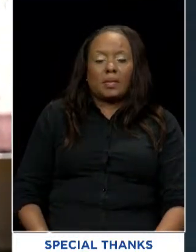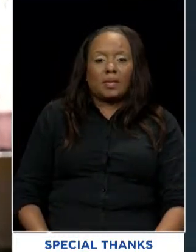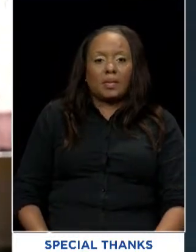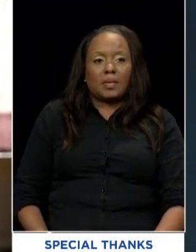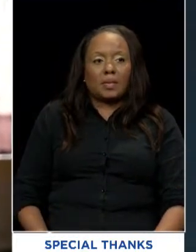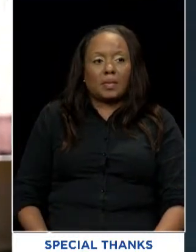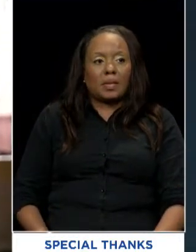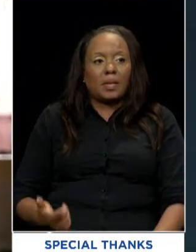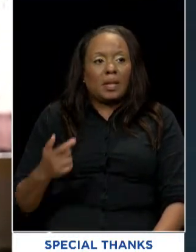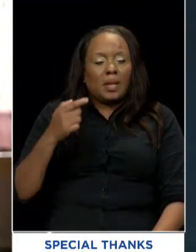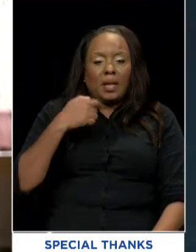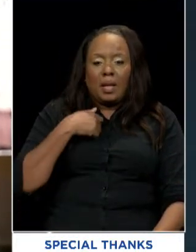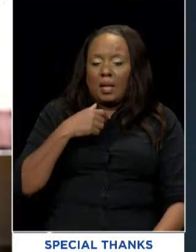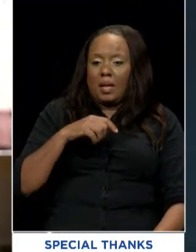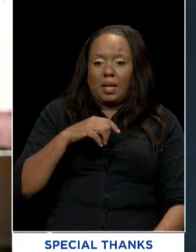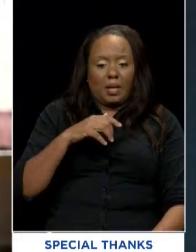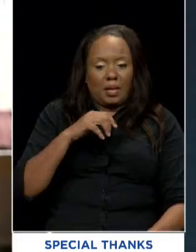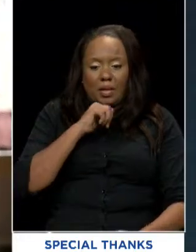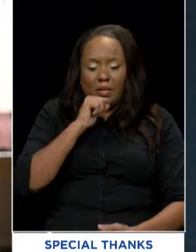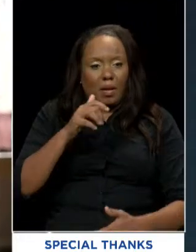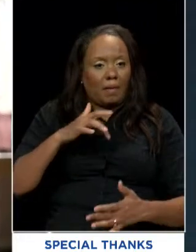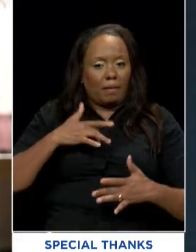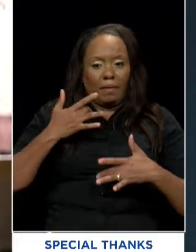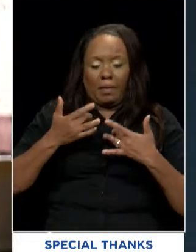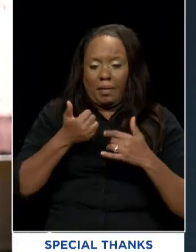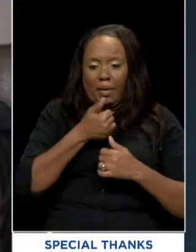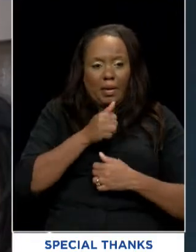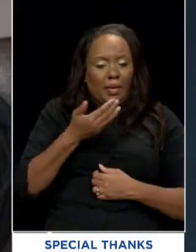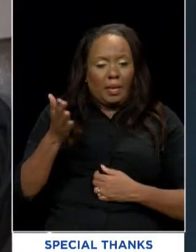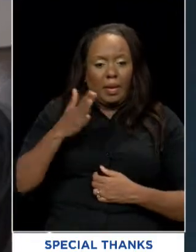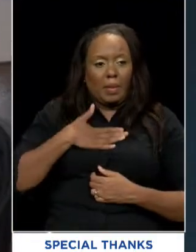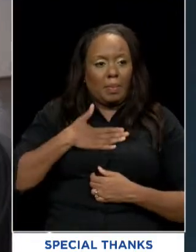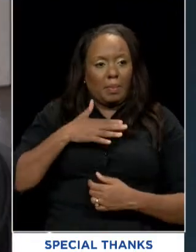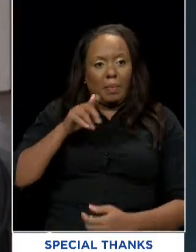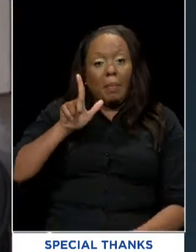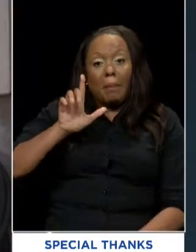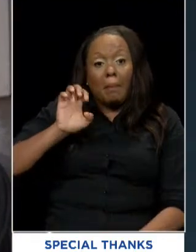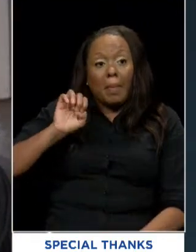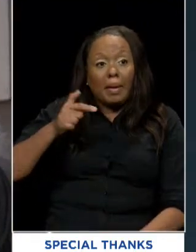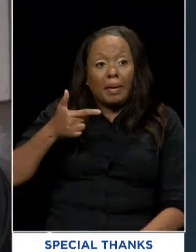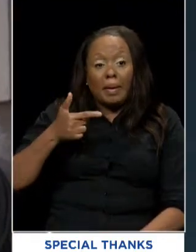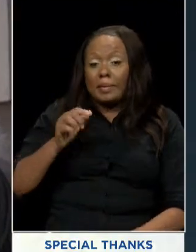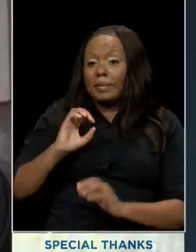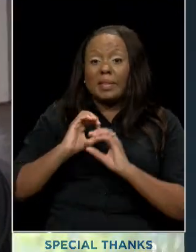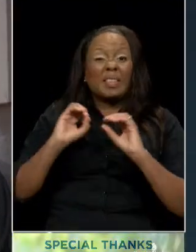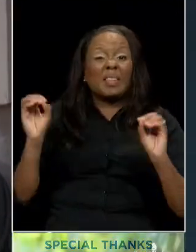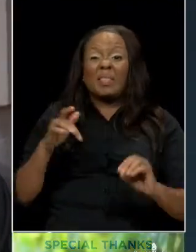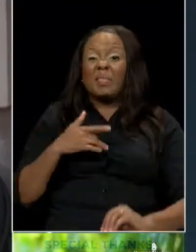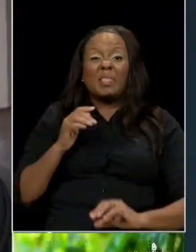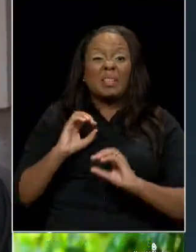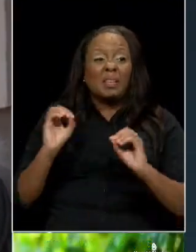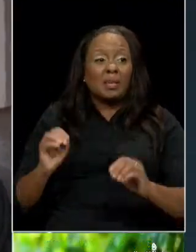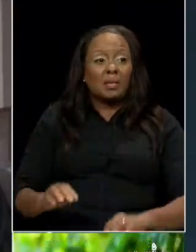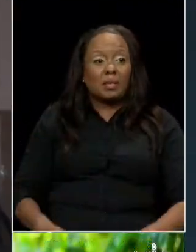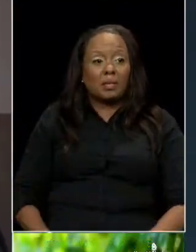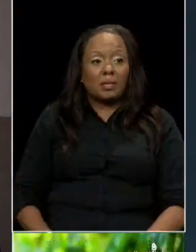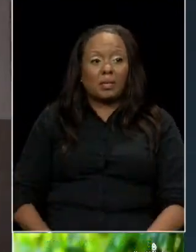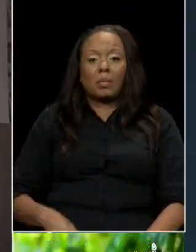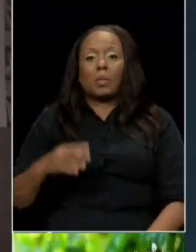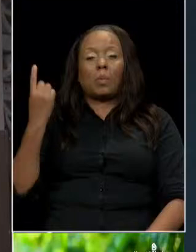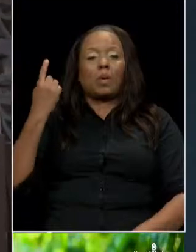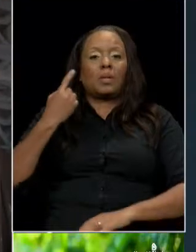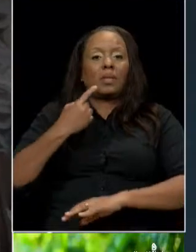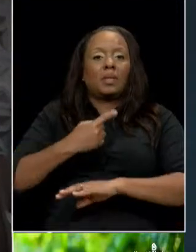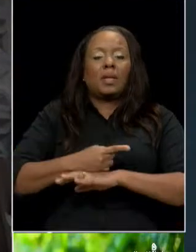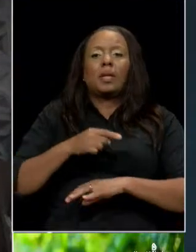the lower limbs, in terms of numbness in the lower limb. One day, Mr. Ben stepped on a piece